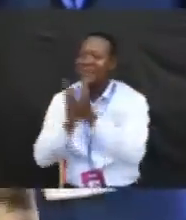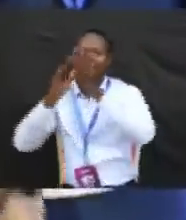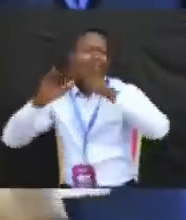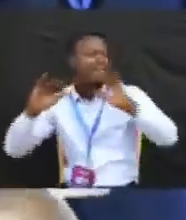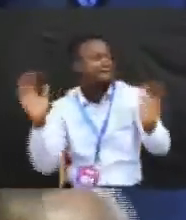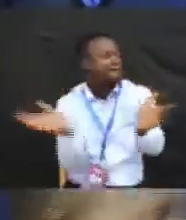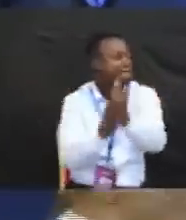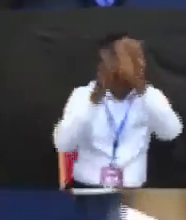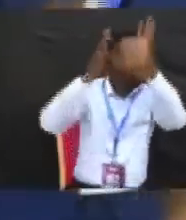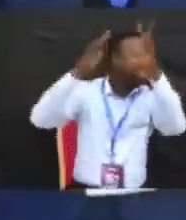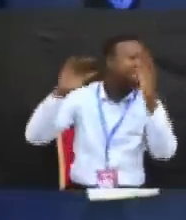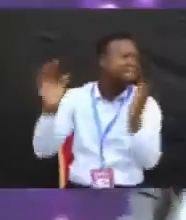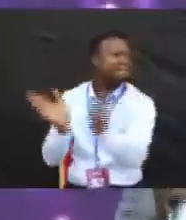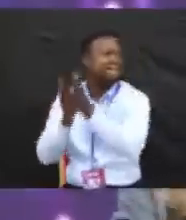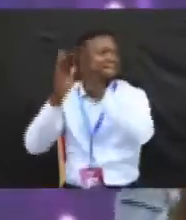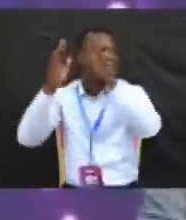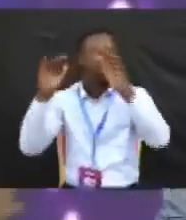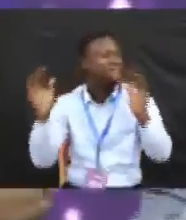Say hallelujah.